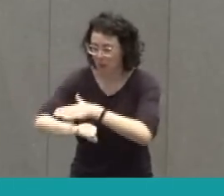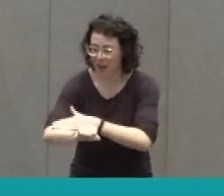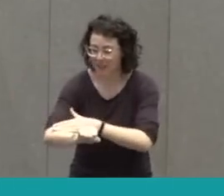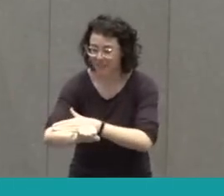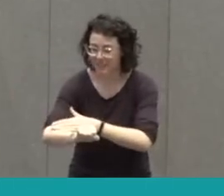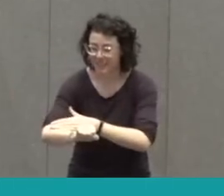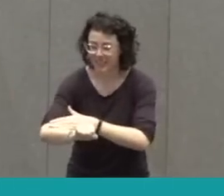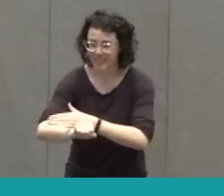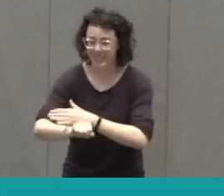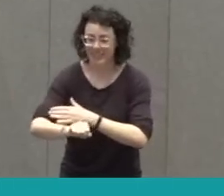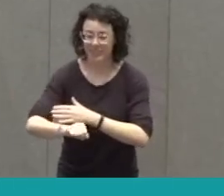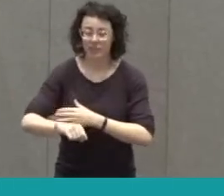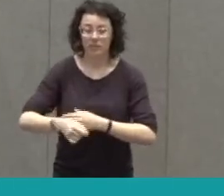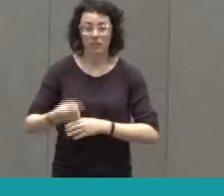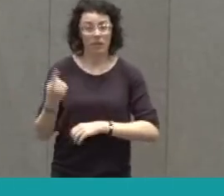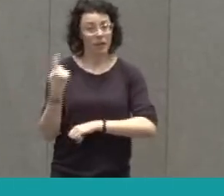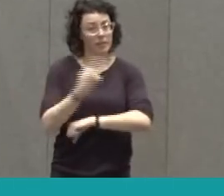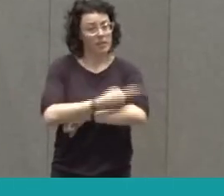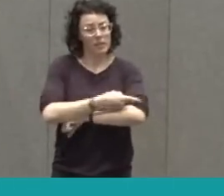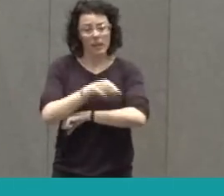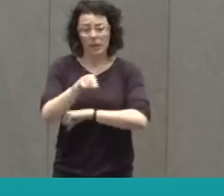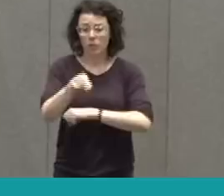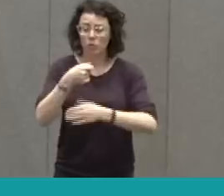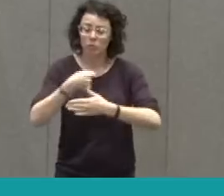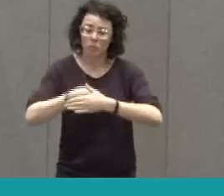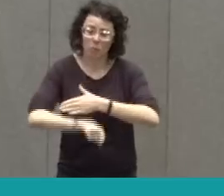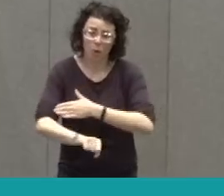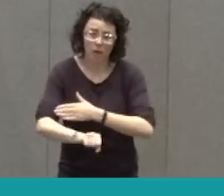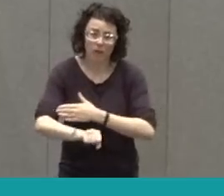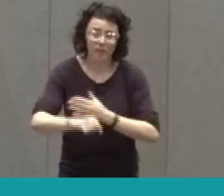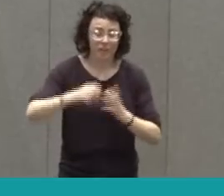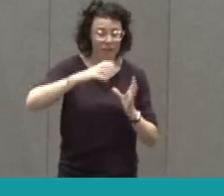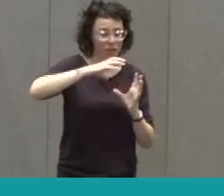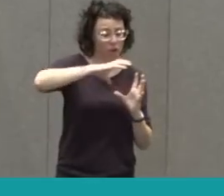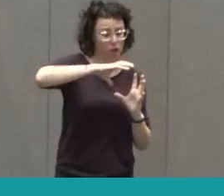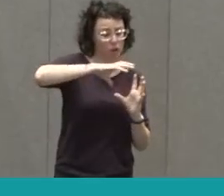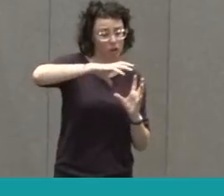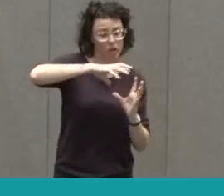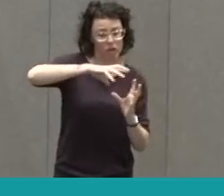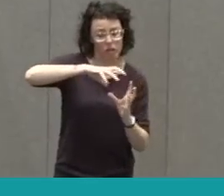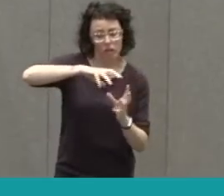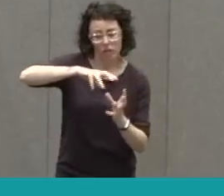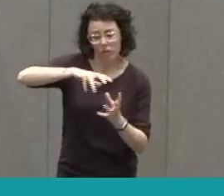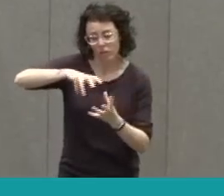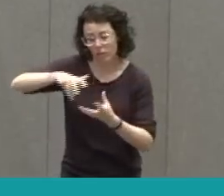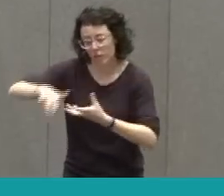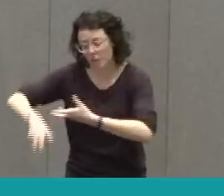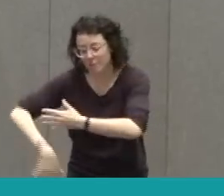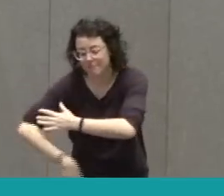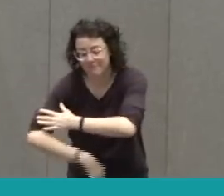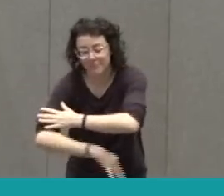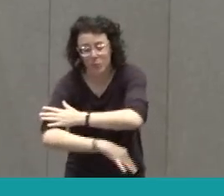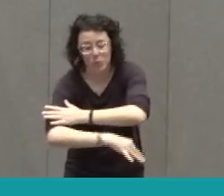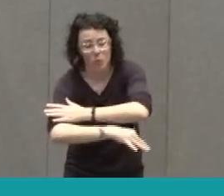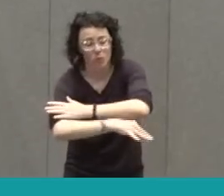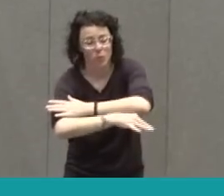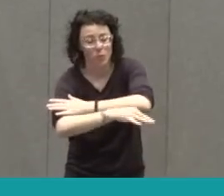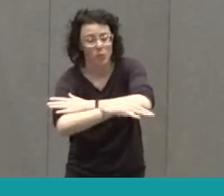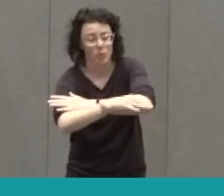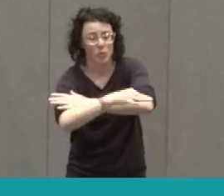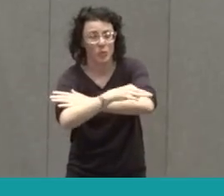On the day you were born, the round planet Earth turned towards your morning sky, whirling past